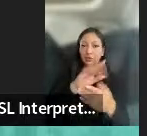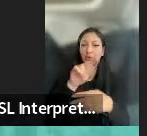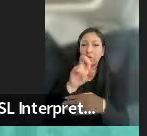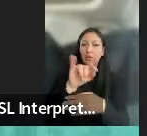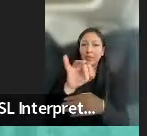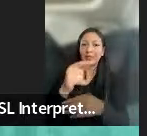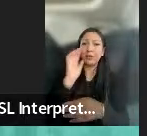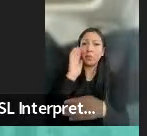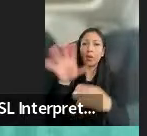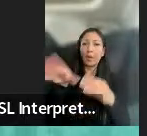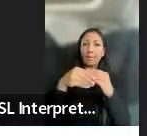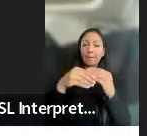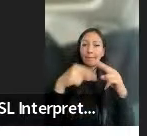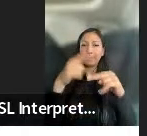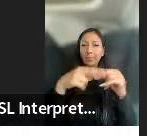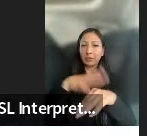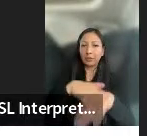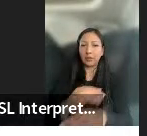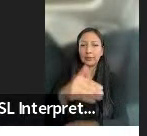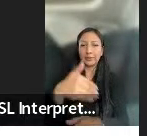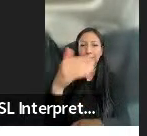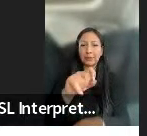slide.